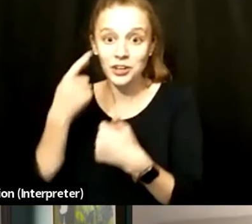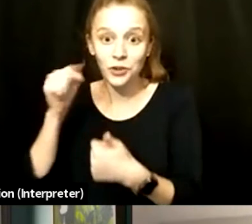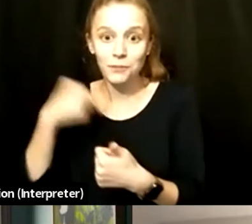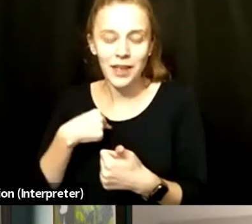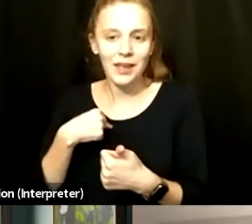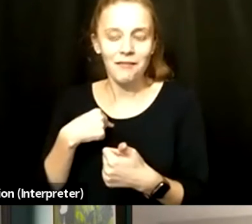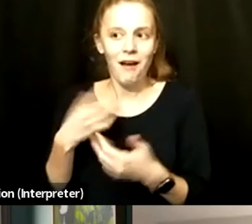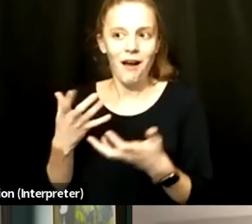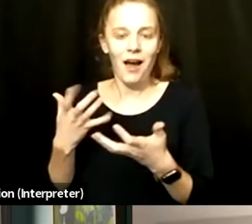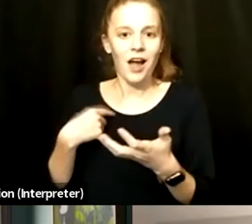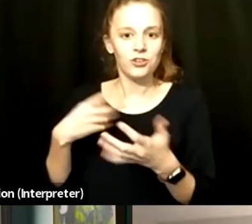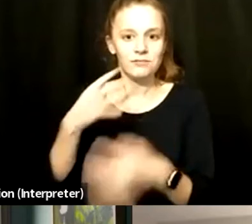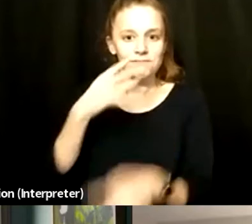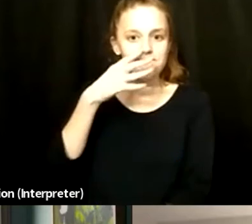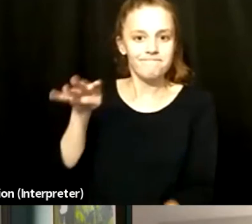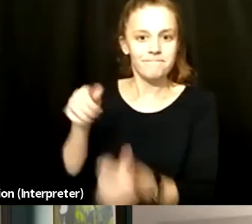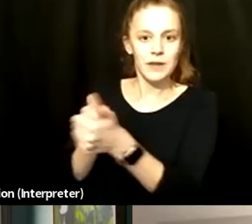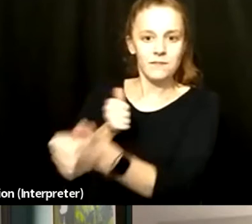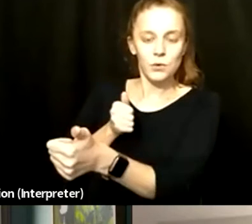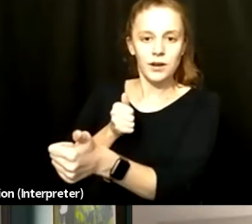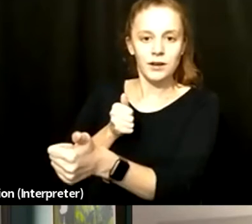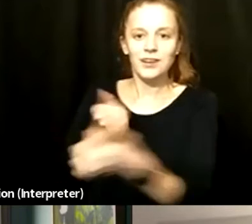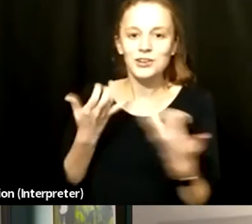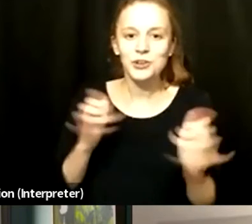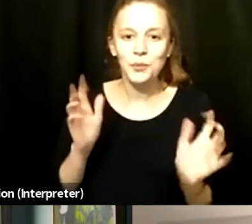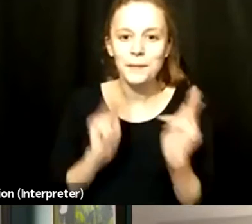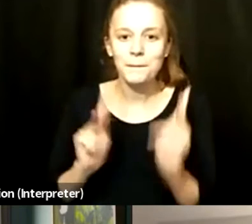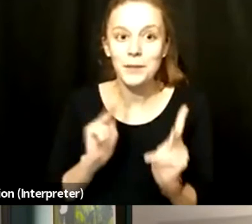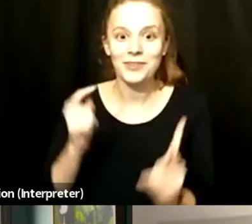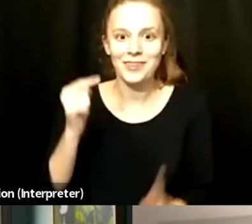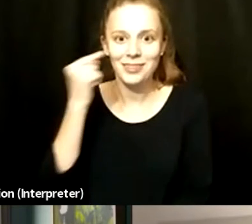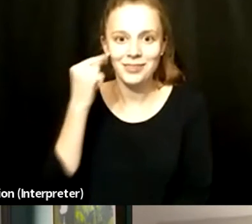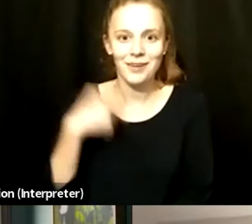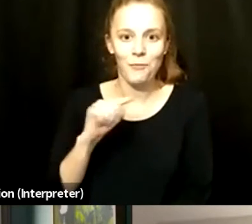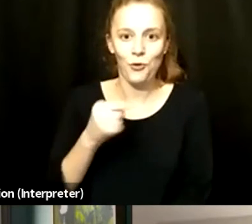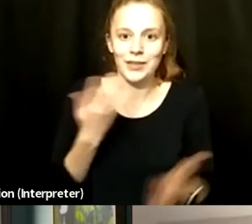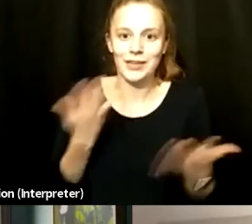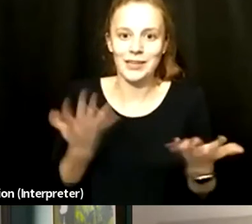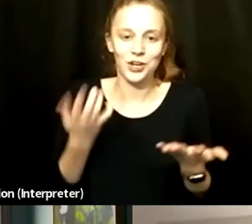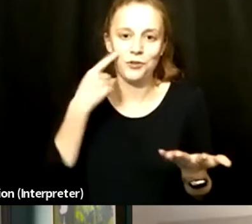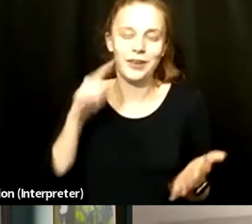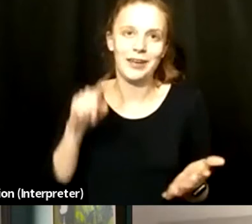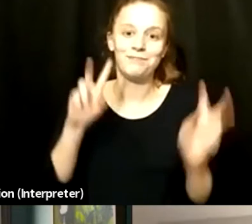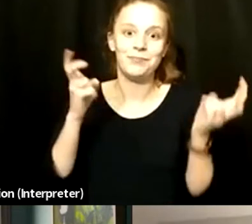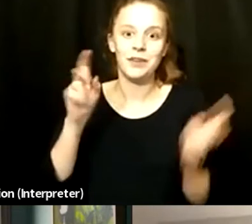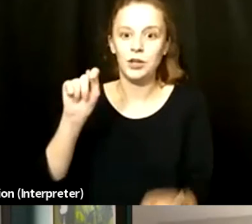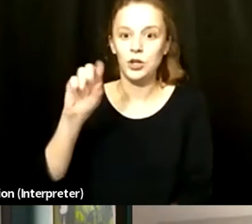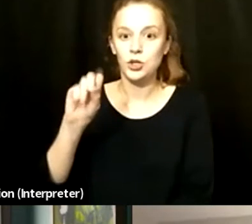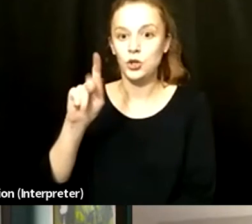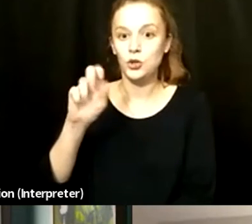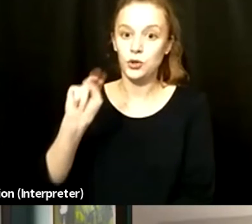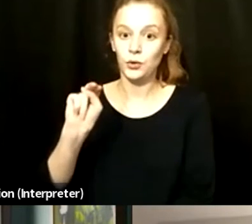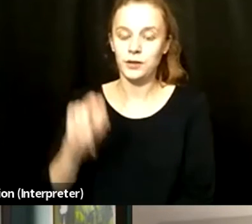people to think that I'm only here as like a token. So. But I'm so glad